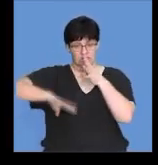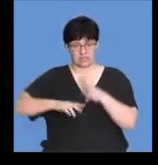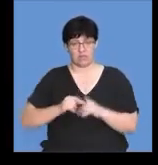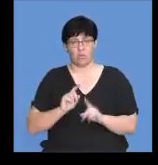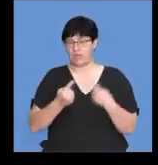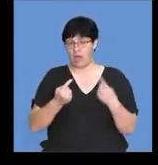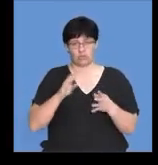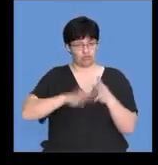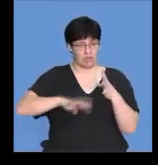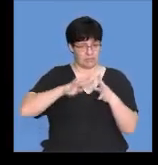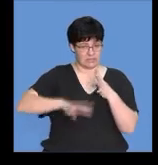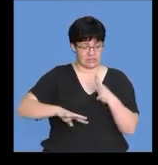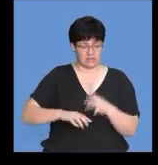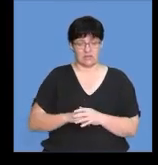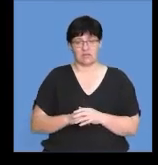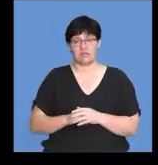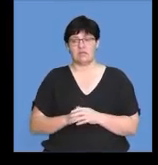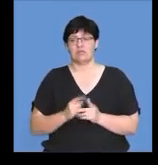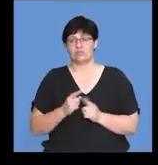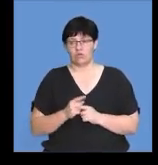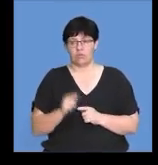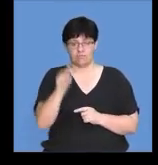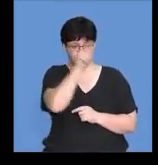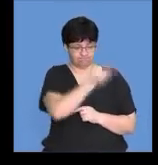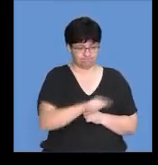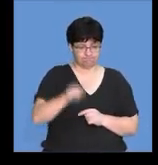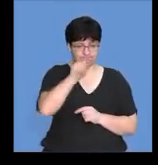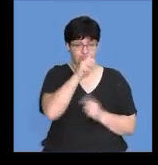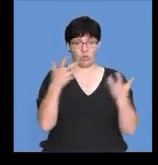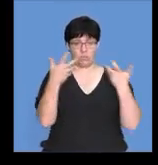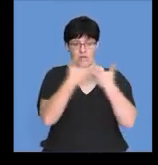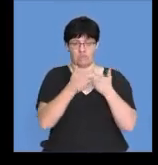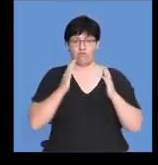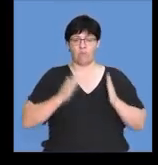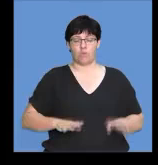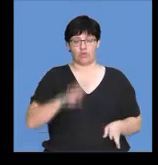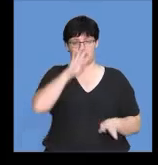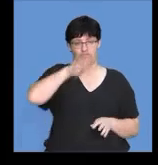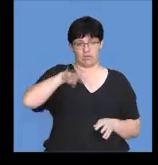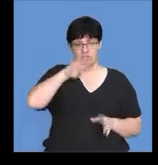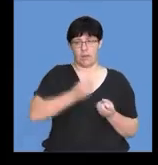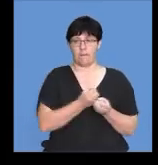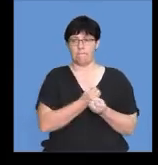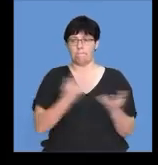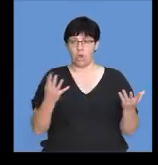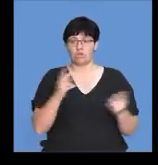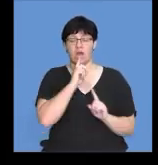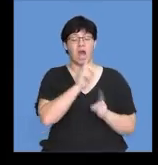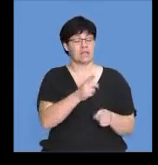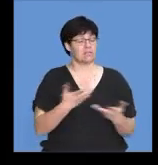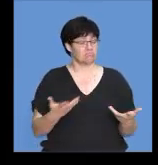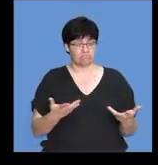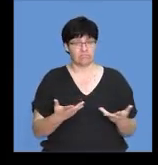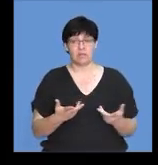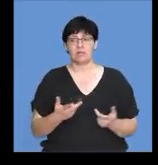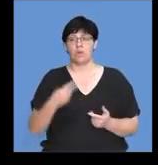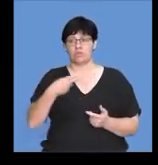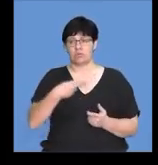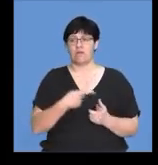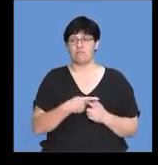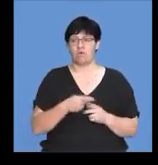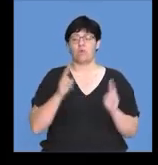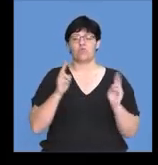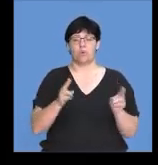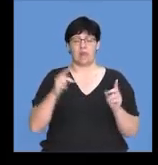without stripes, so this would be the heterozygous combination for body stripes. So the most obvious answer here was homozygous for